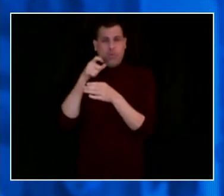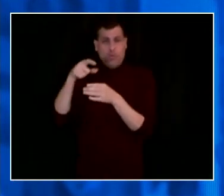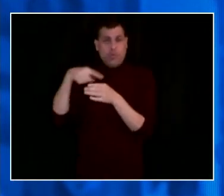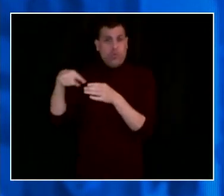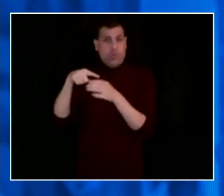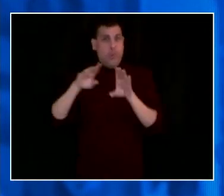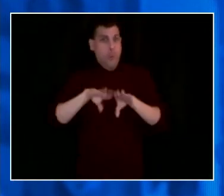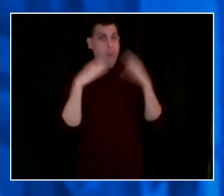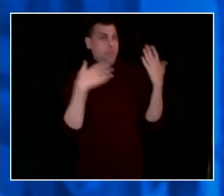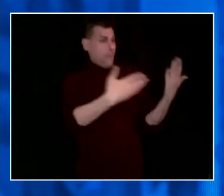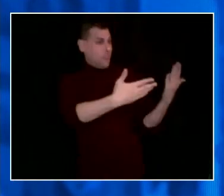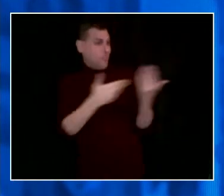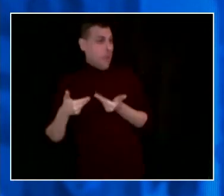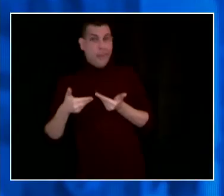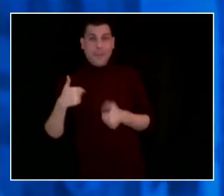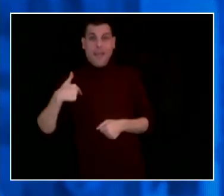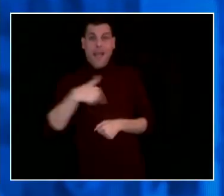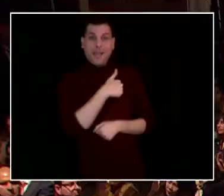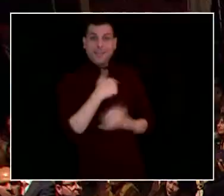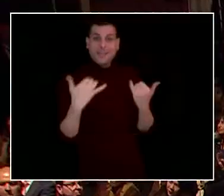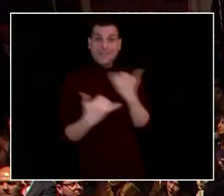Harlem today.